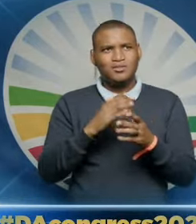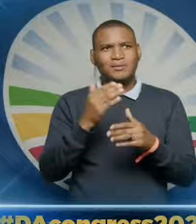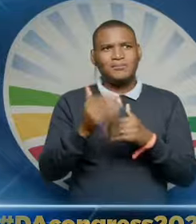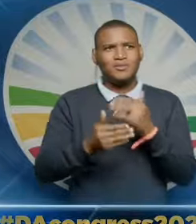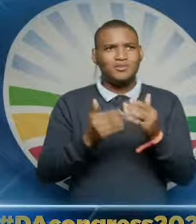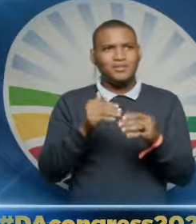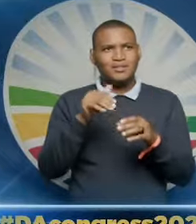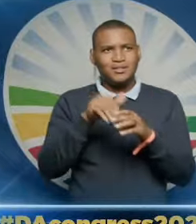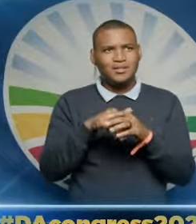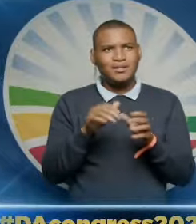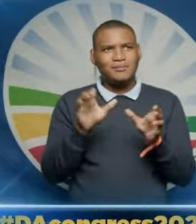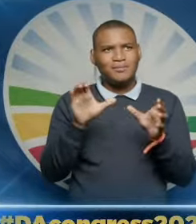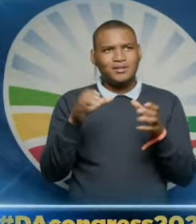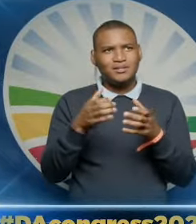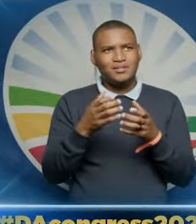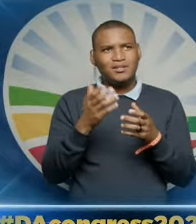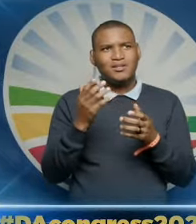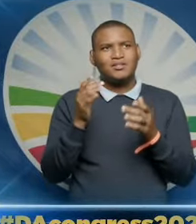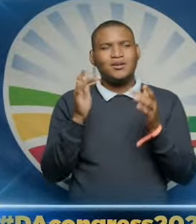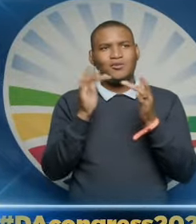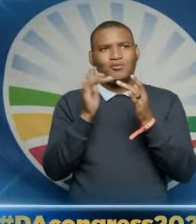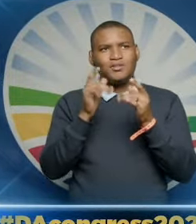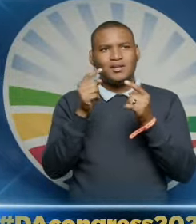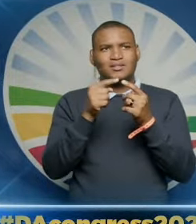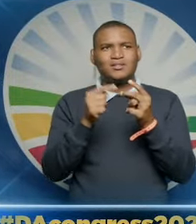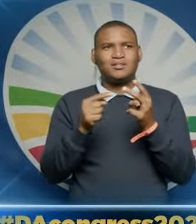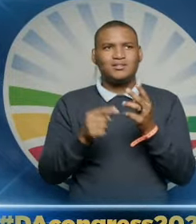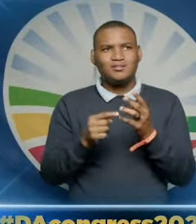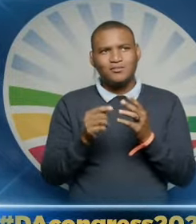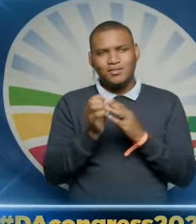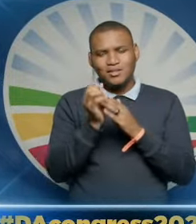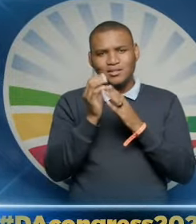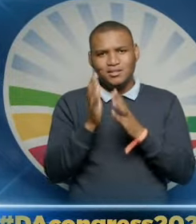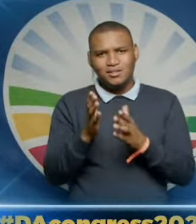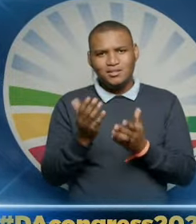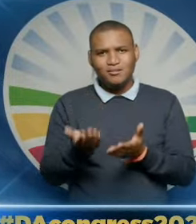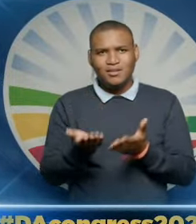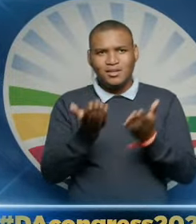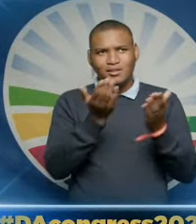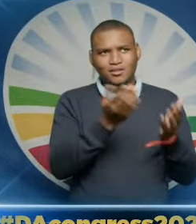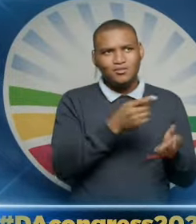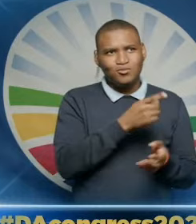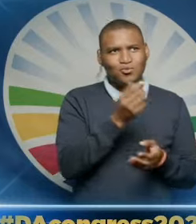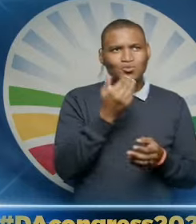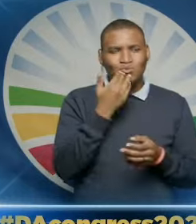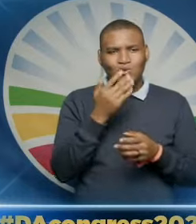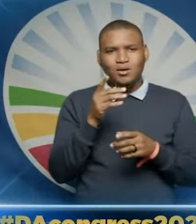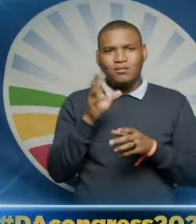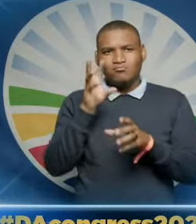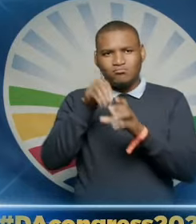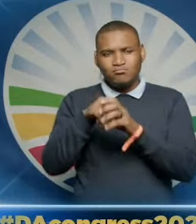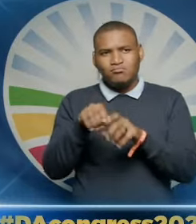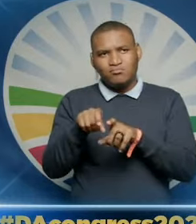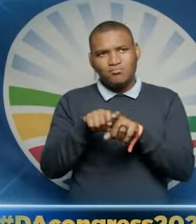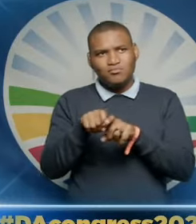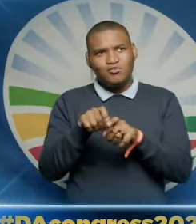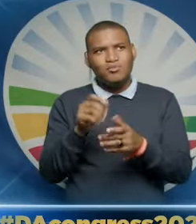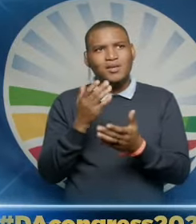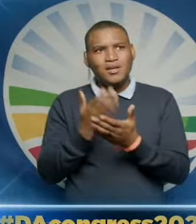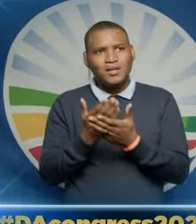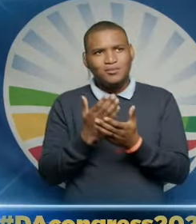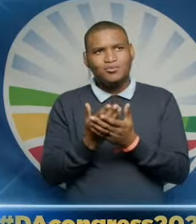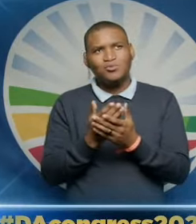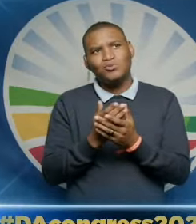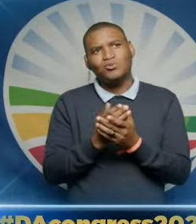party where the contact details of delegates are also handed over to those who are contesting. Yes. So they've been able to also